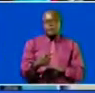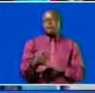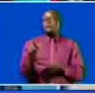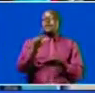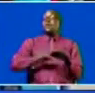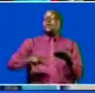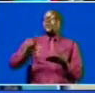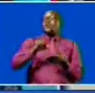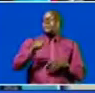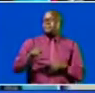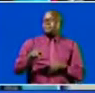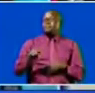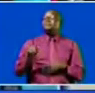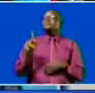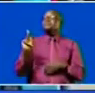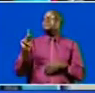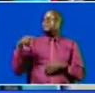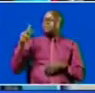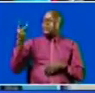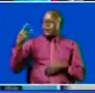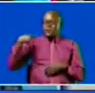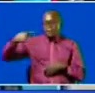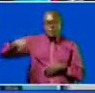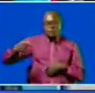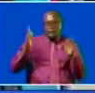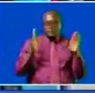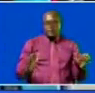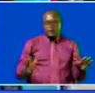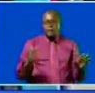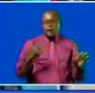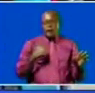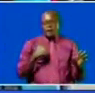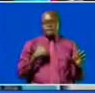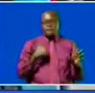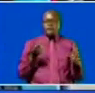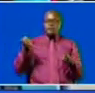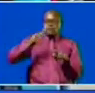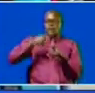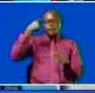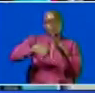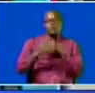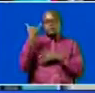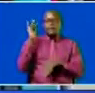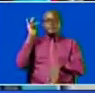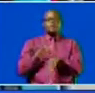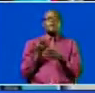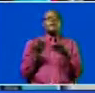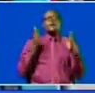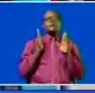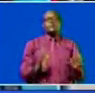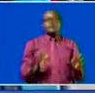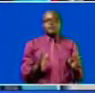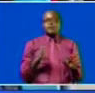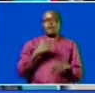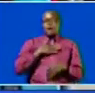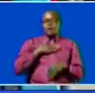locally, the local manufacturers have the privilege to increase the price because it affects everybody. In our case,